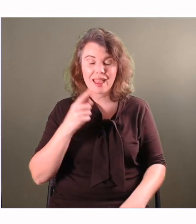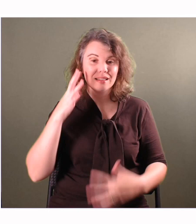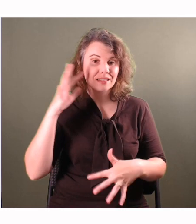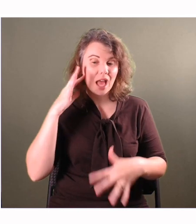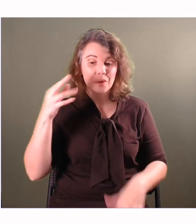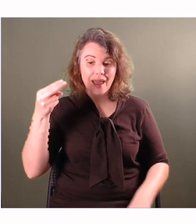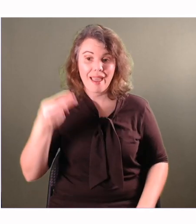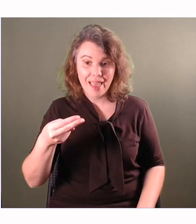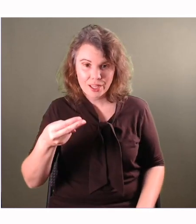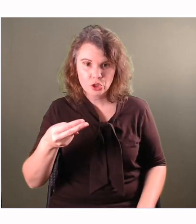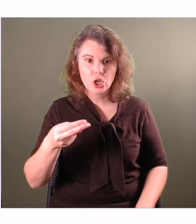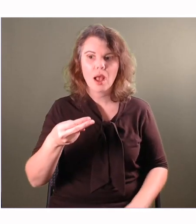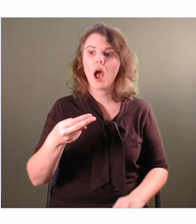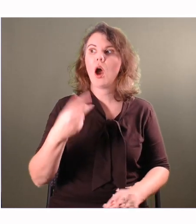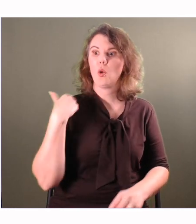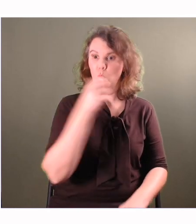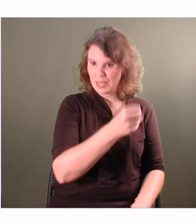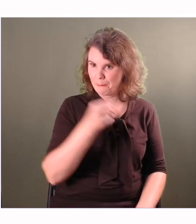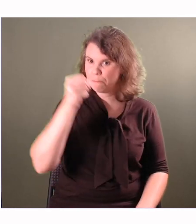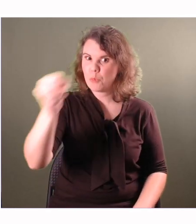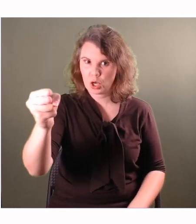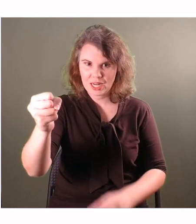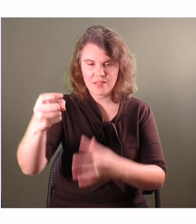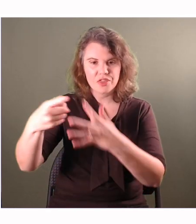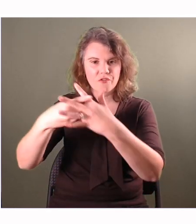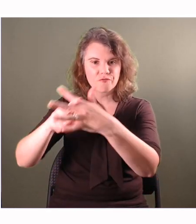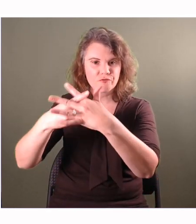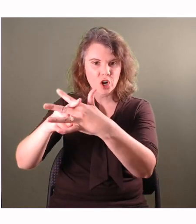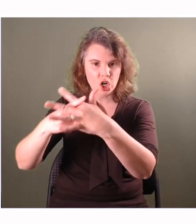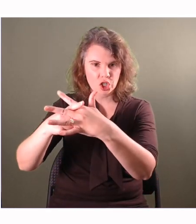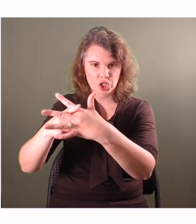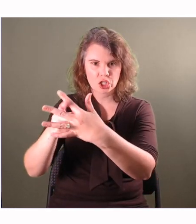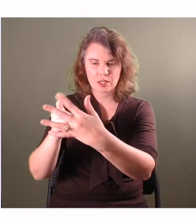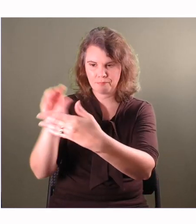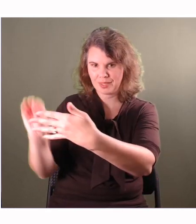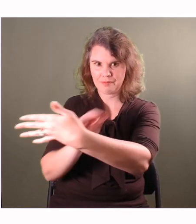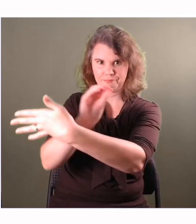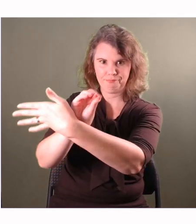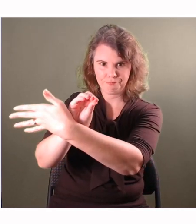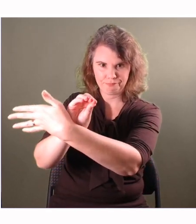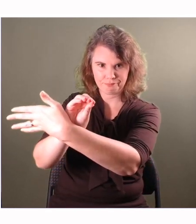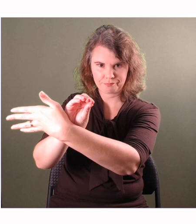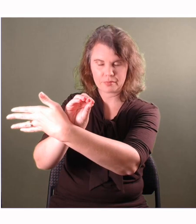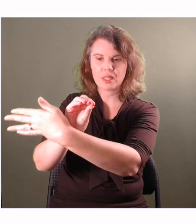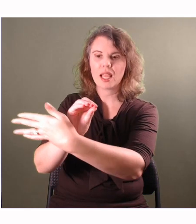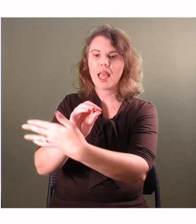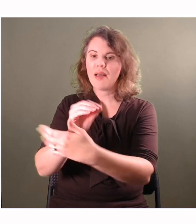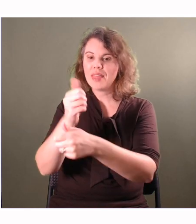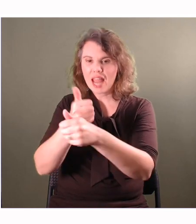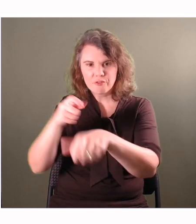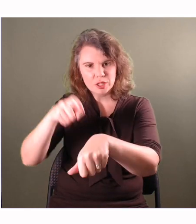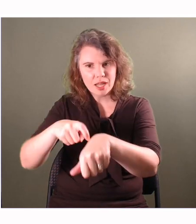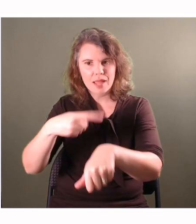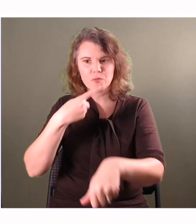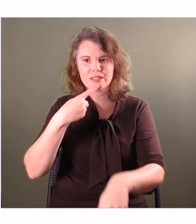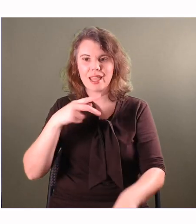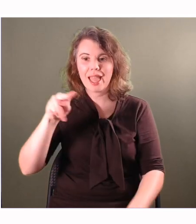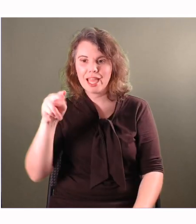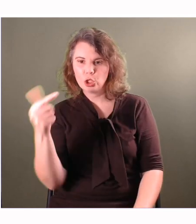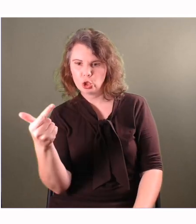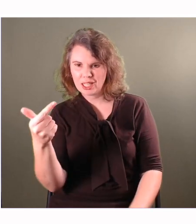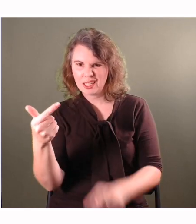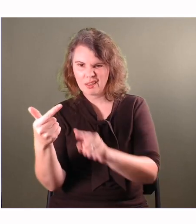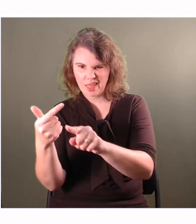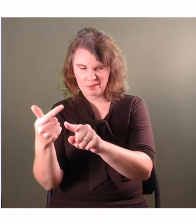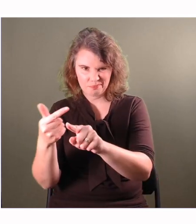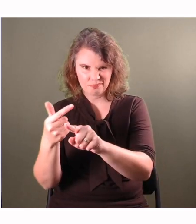of every time we said an H, we put it in the onset slot, and every time we said an NG, and this funny looking